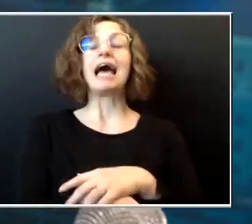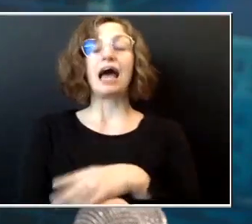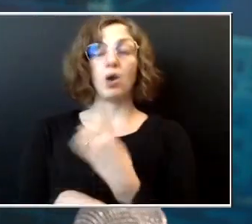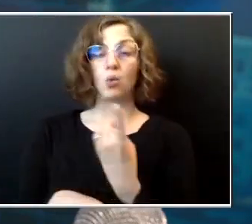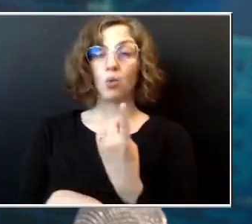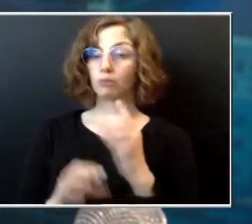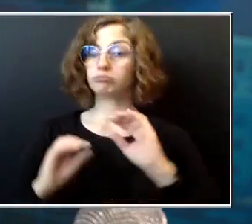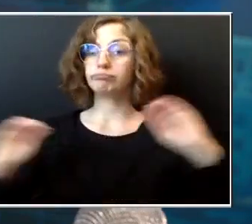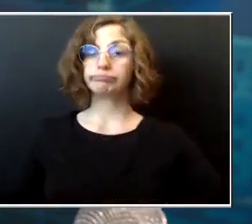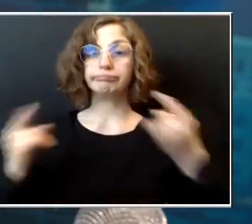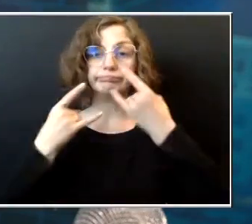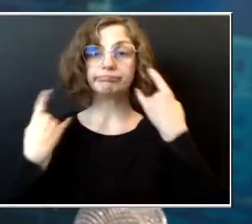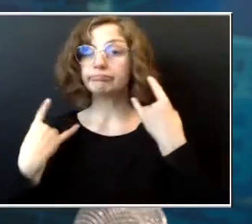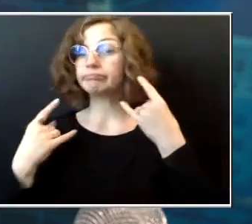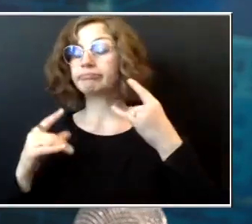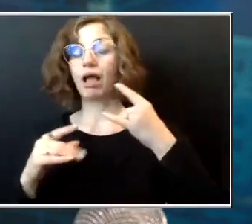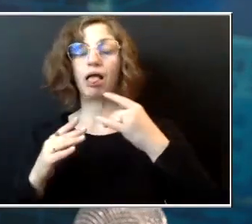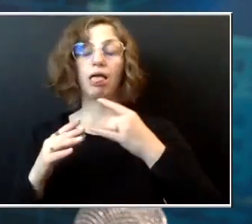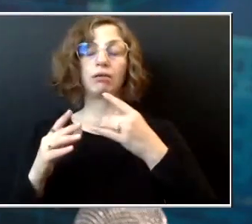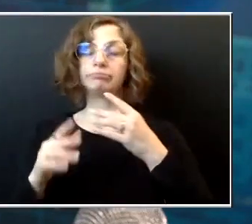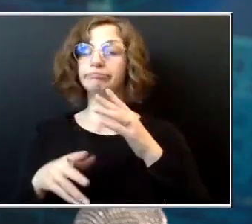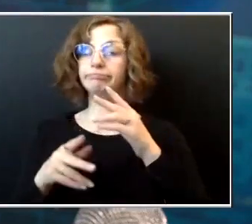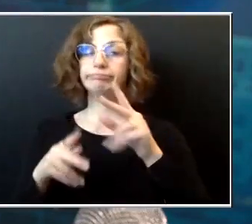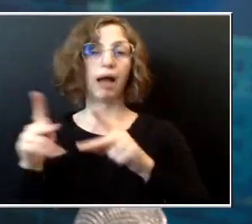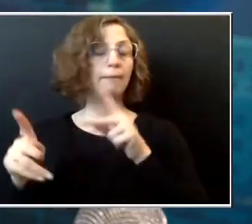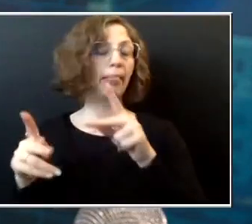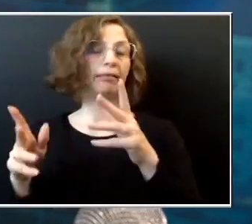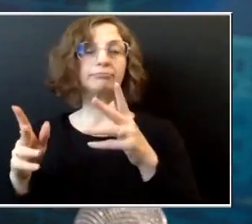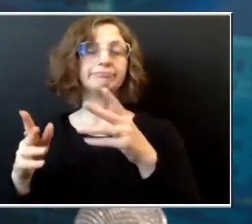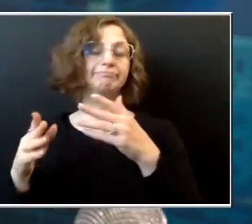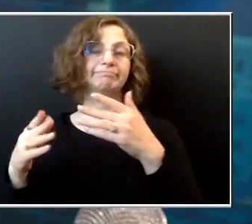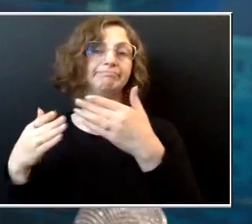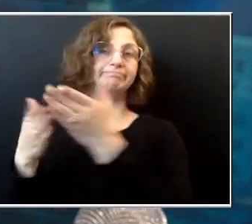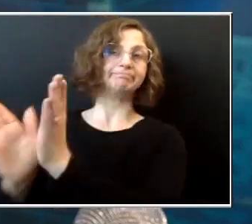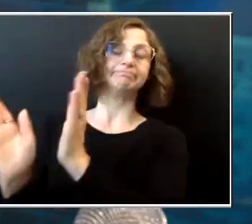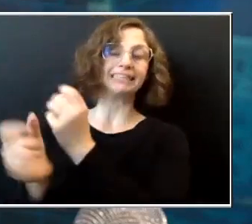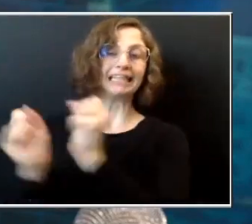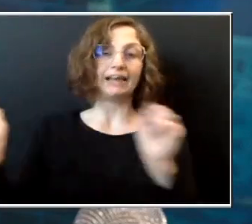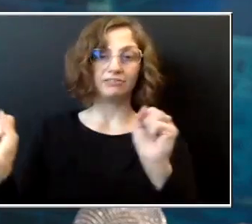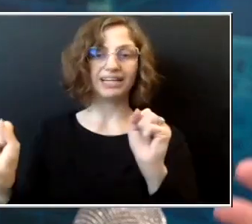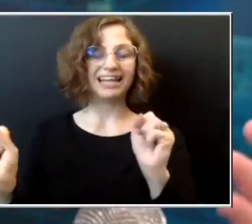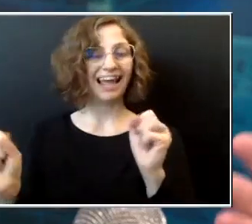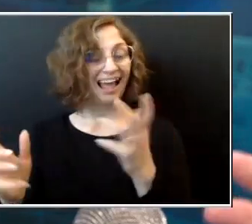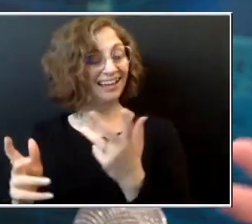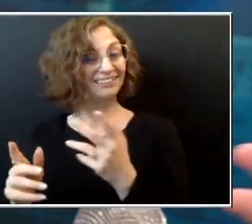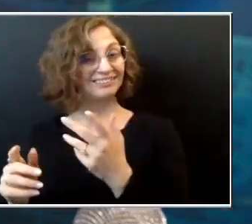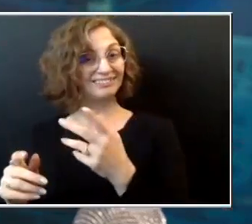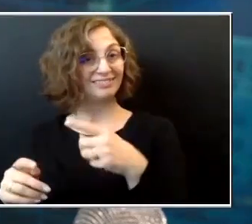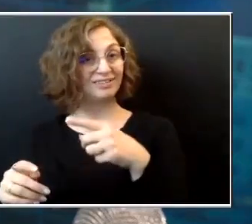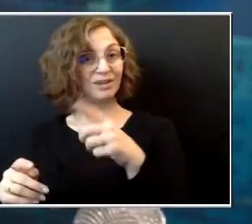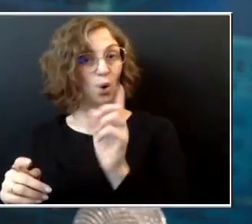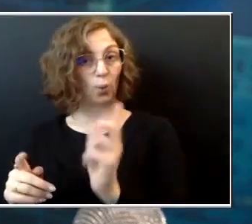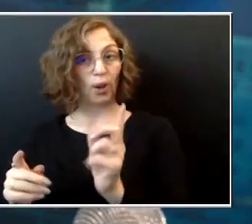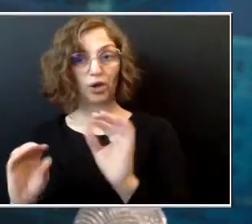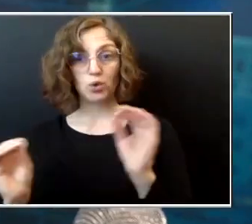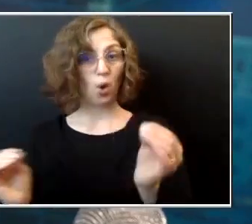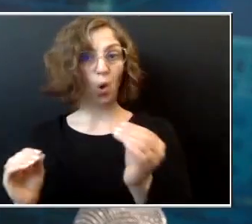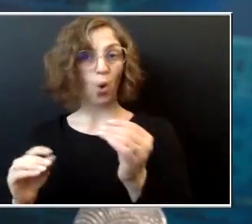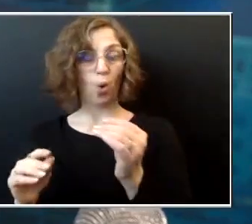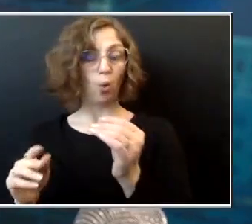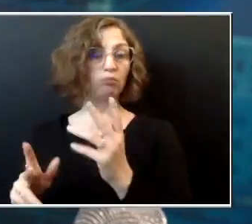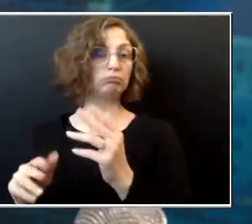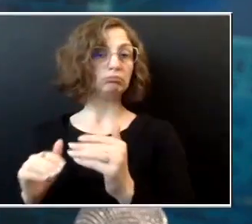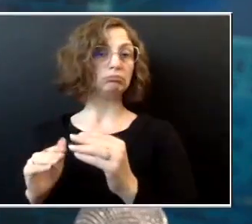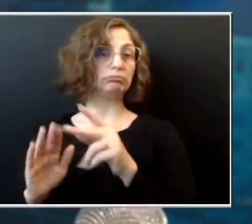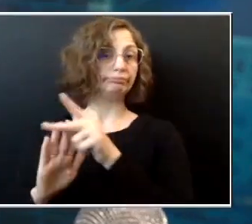or public precautions. Yeah. And I also remember talking about how we ignored the things that have happened.